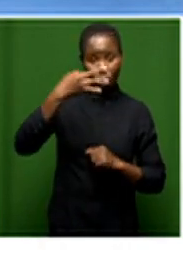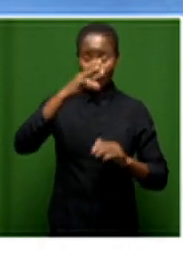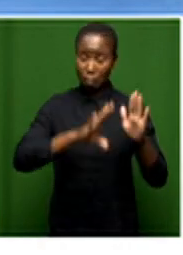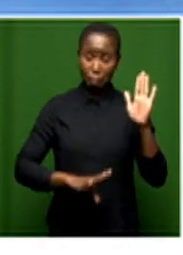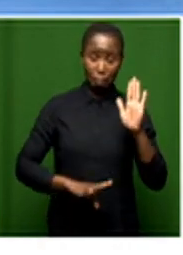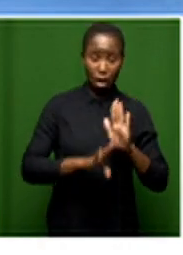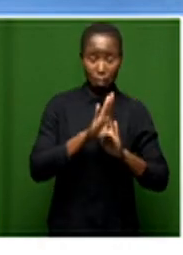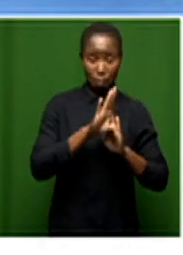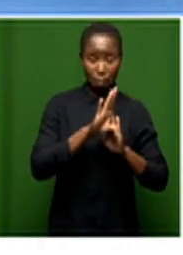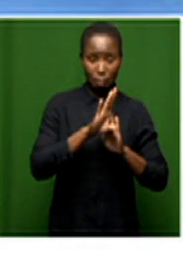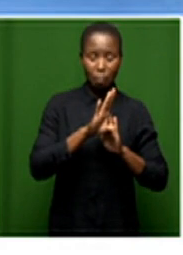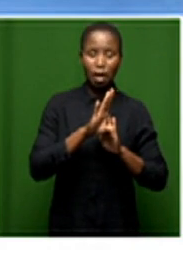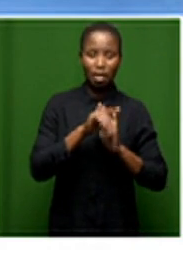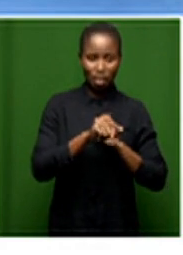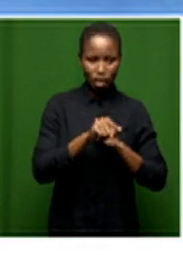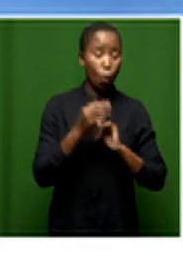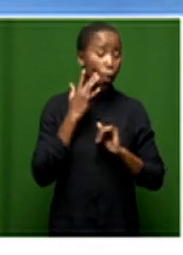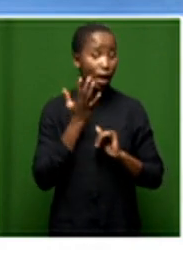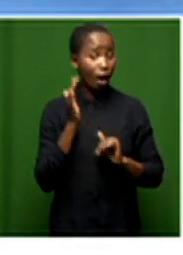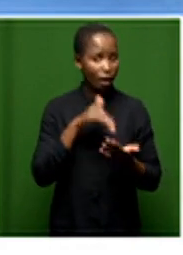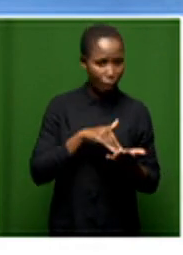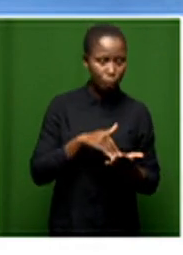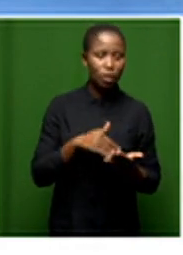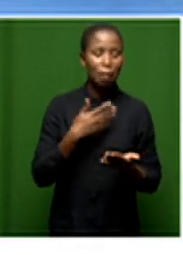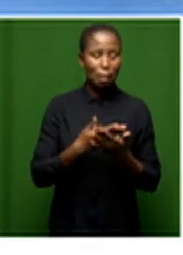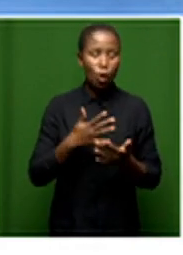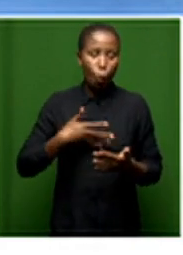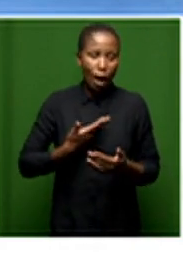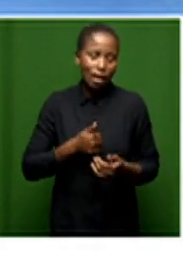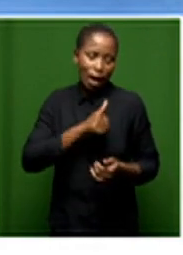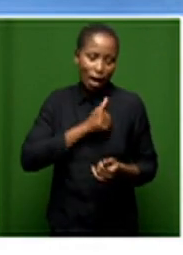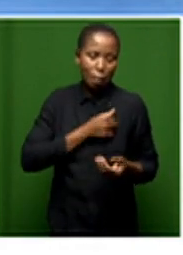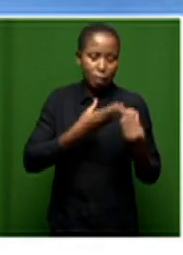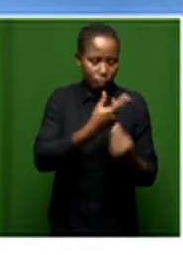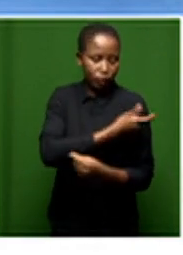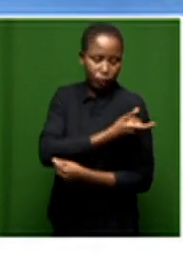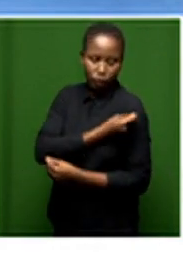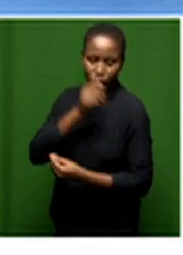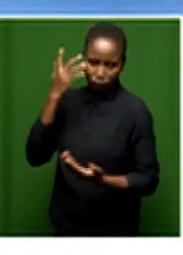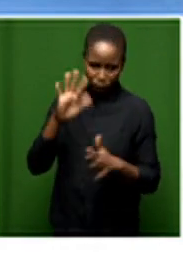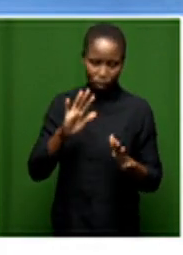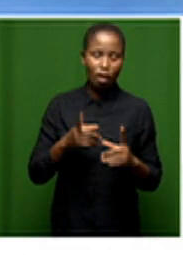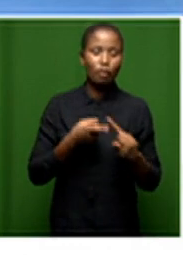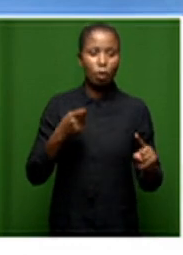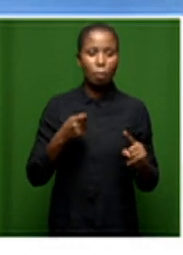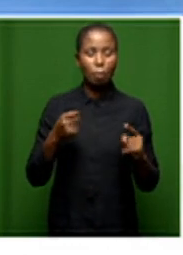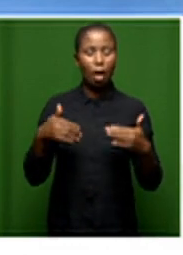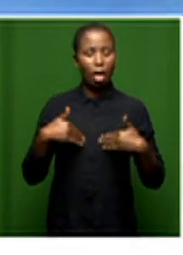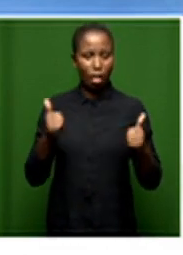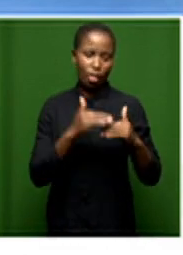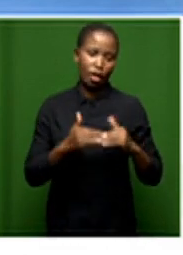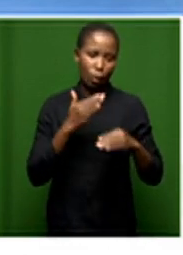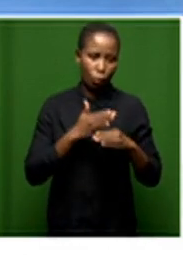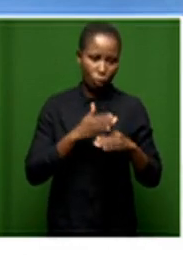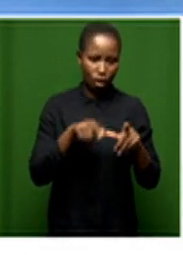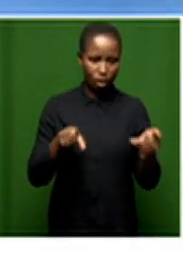the third wave comes, we've managed to start vaccinating or completed our vaccination of the healthcare workers and have got to some of